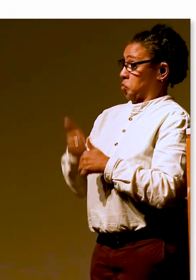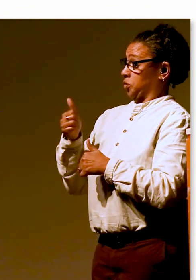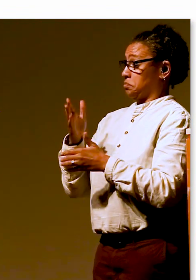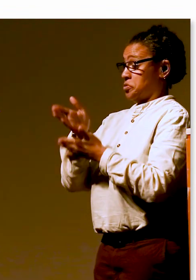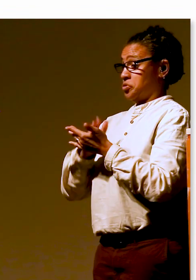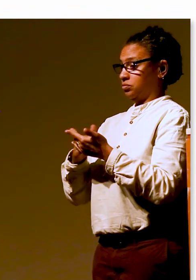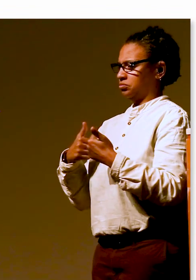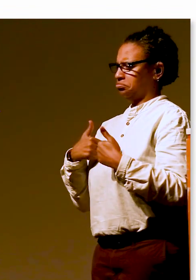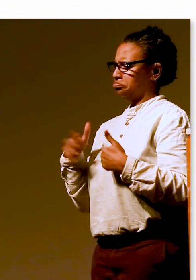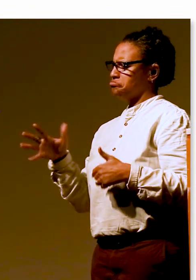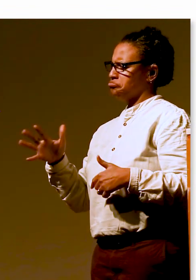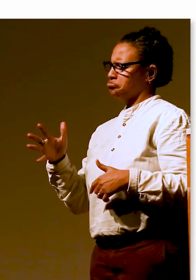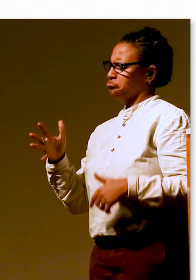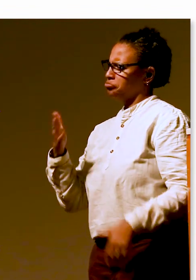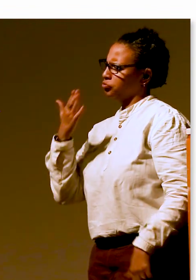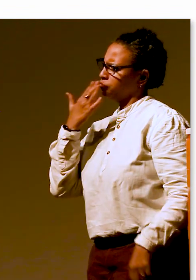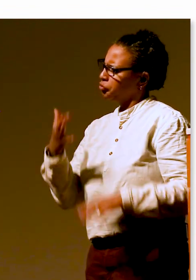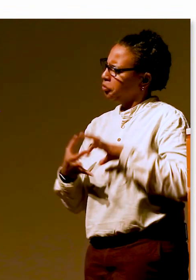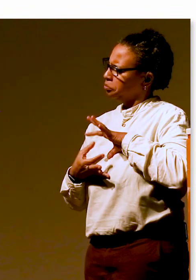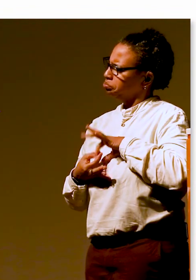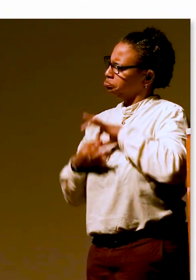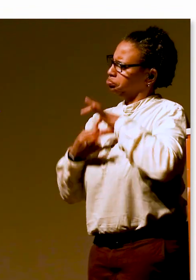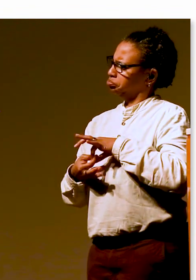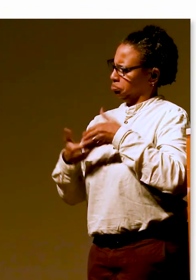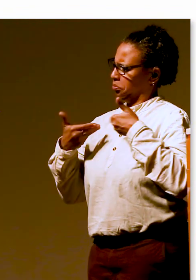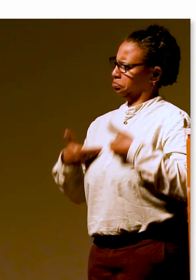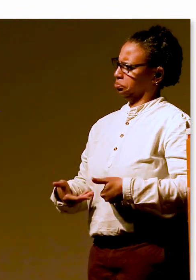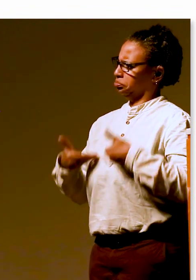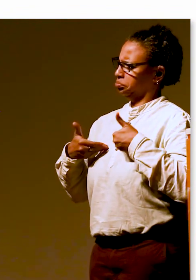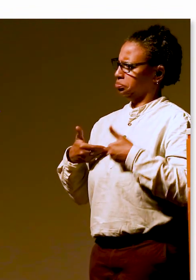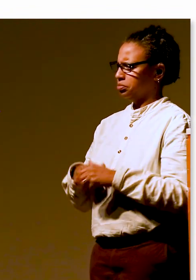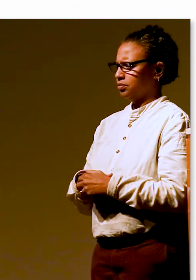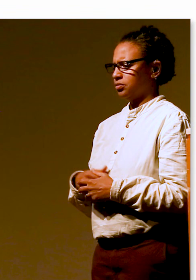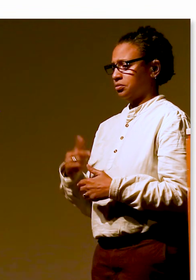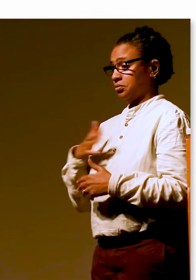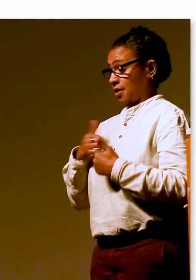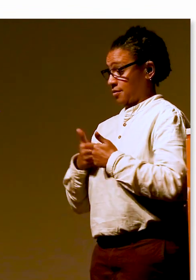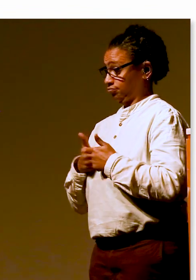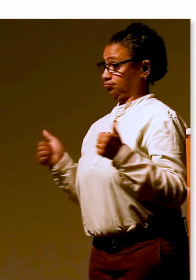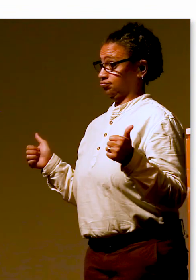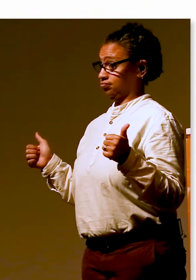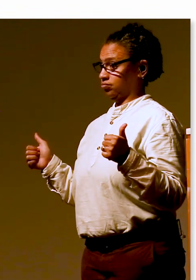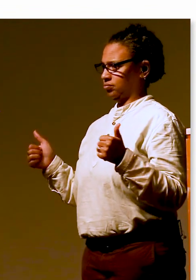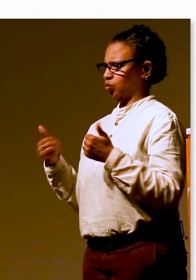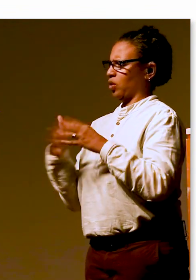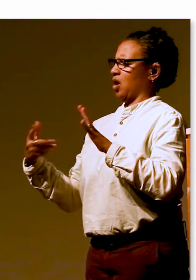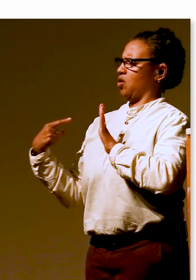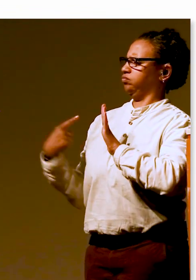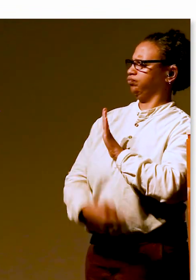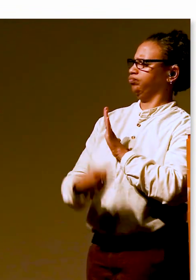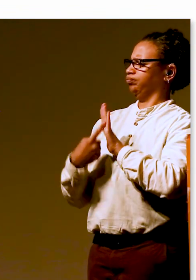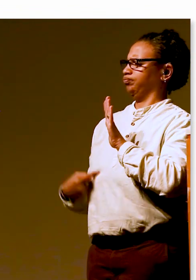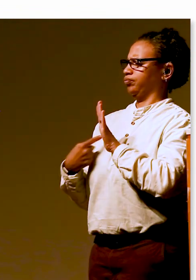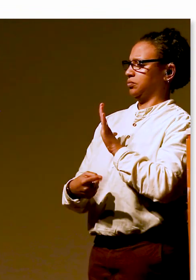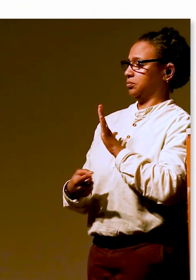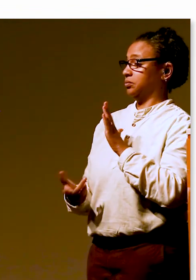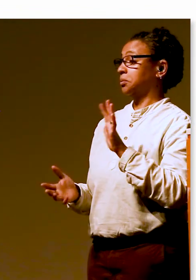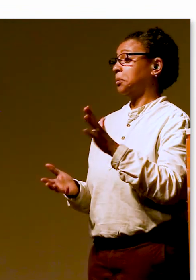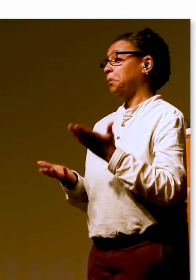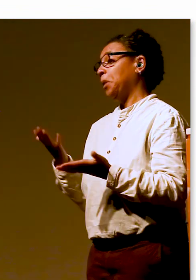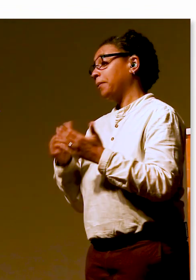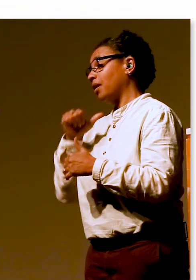am and true to form without a ton of criticism, which isn't like the funnest answer, but also maybe it is the funnest answer that a Black queer person doesn't